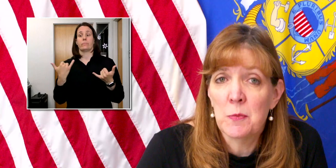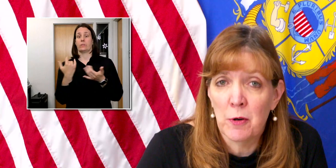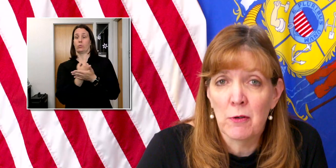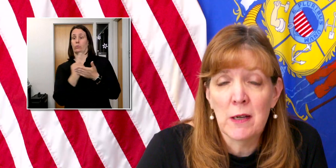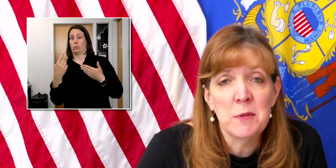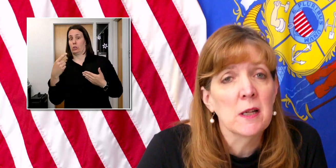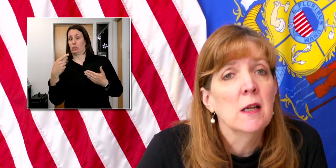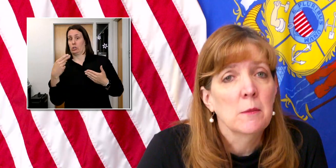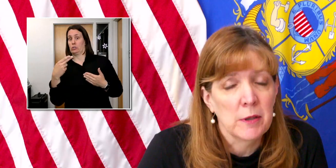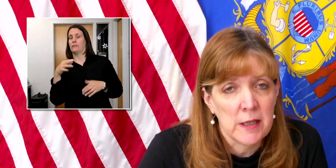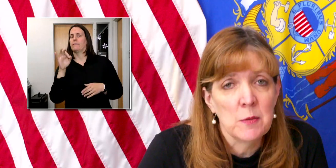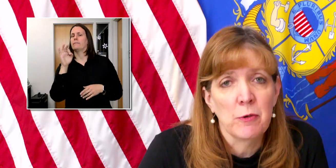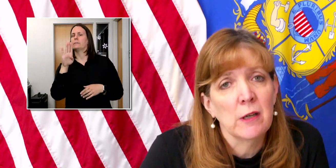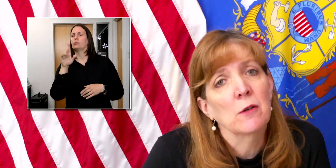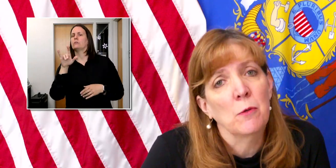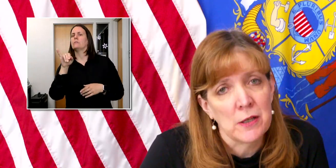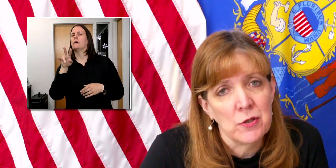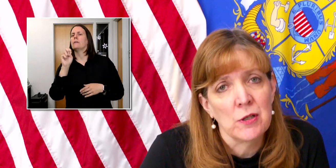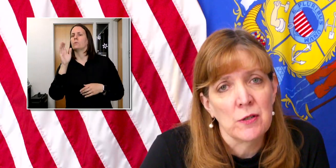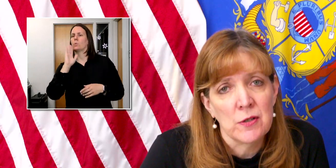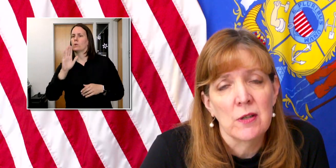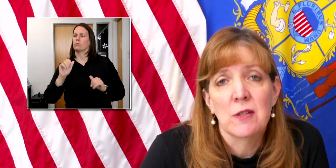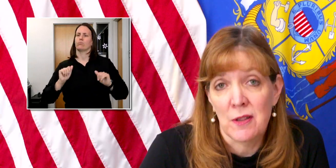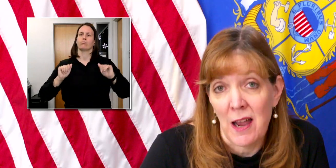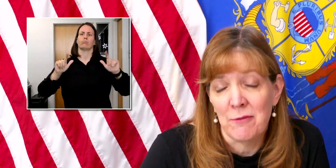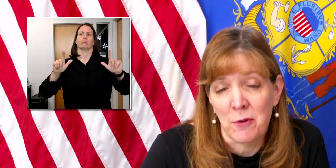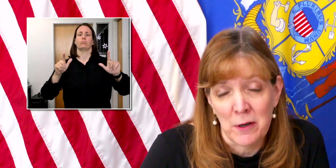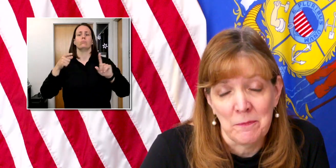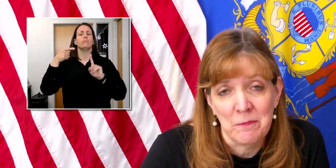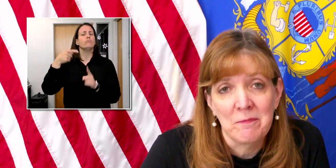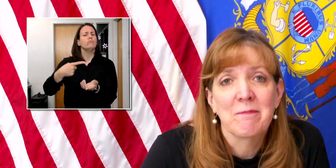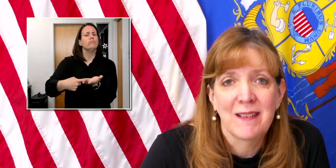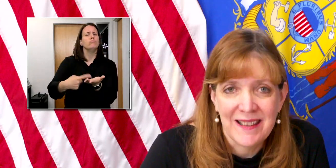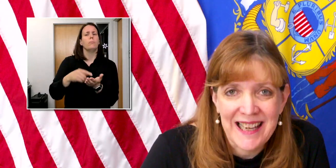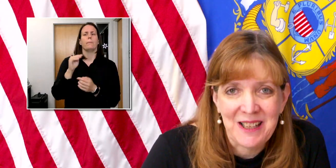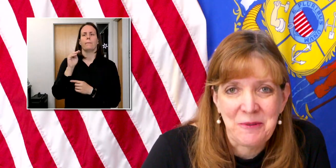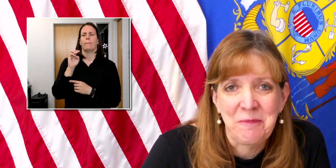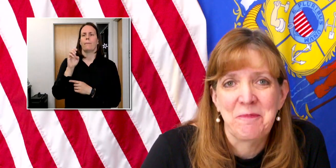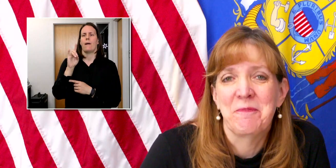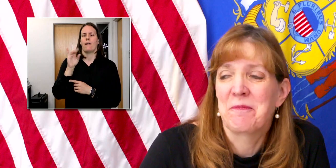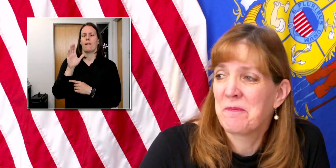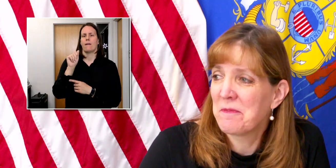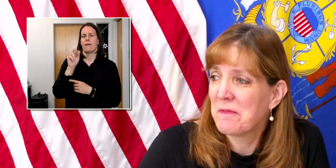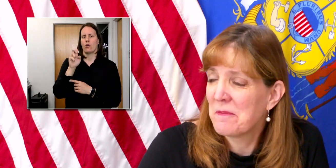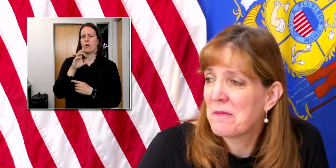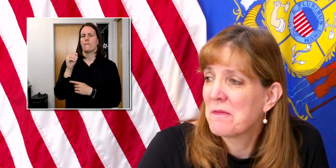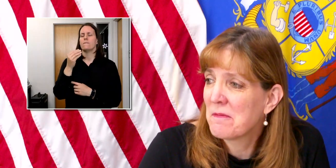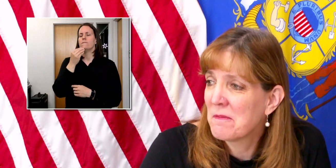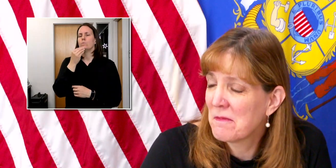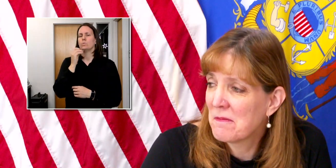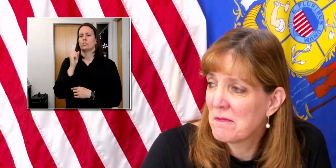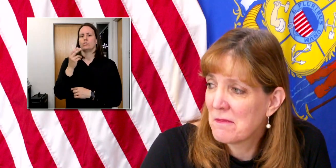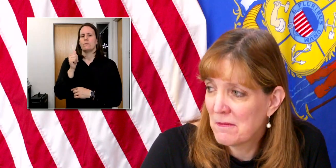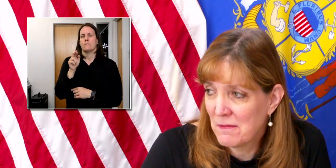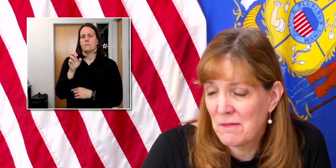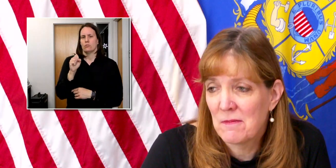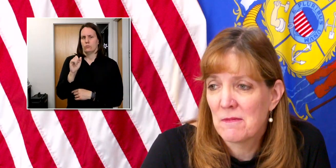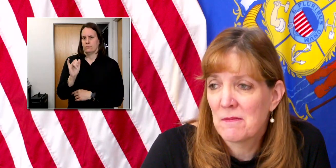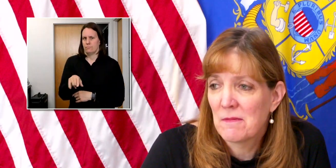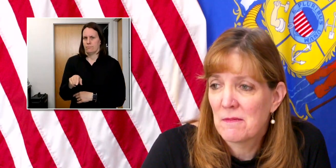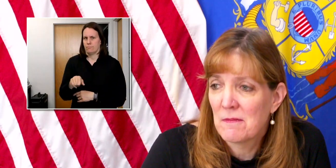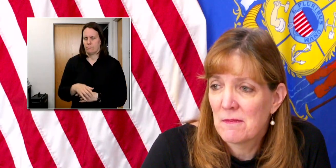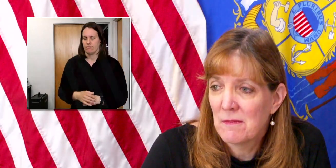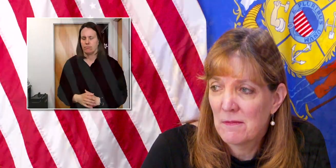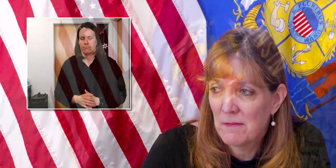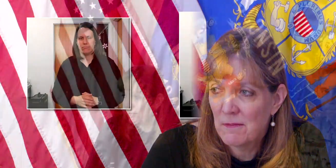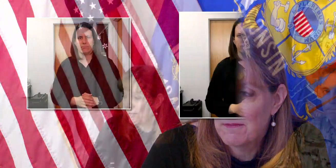about these programs, please bring your questions to that forum. Thank you. Thank you. And